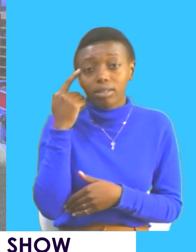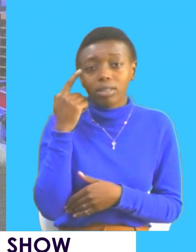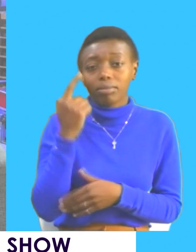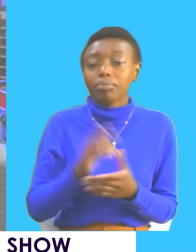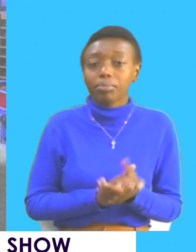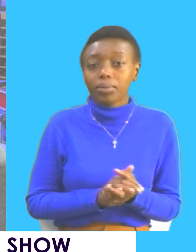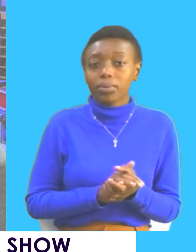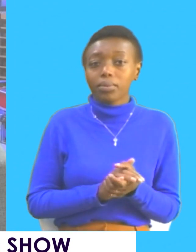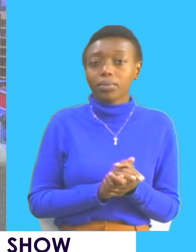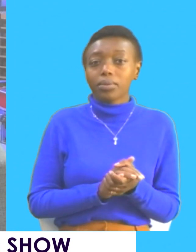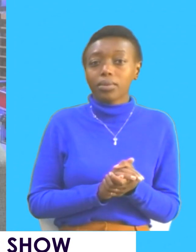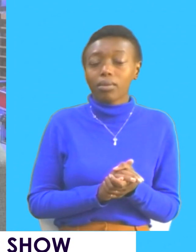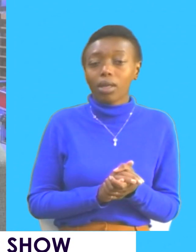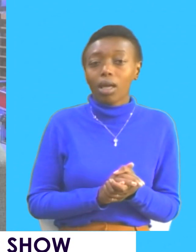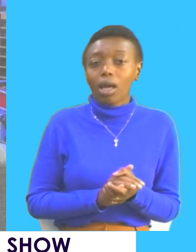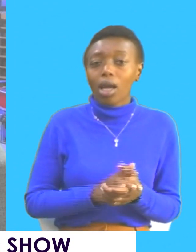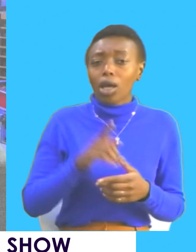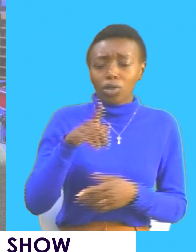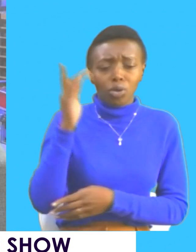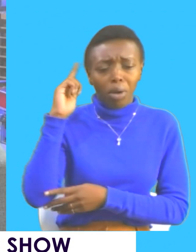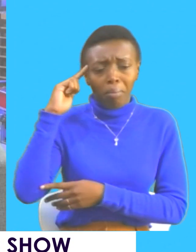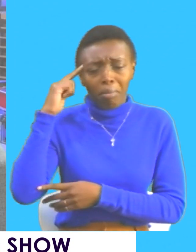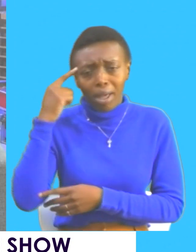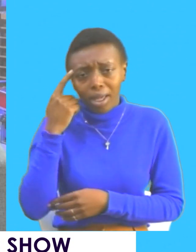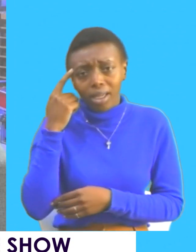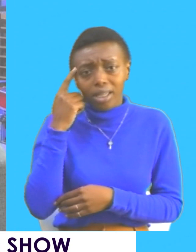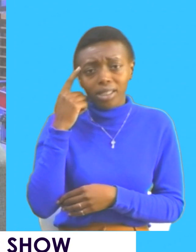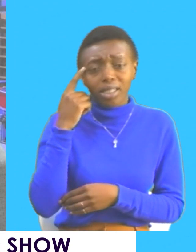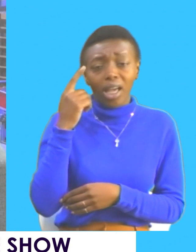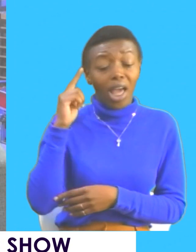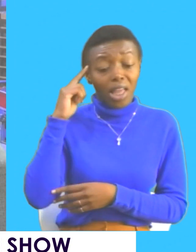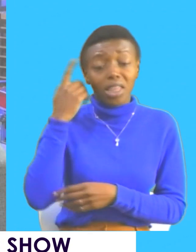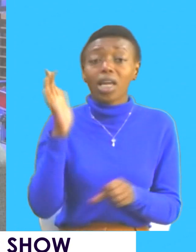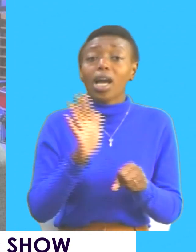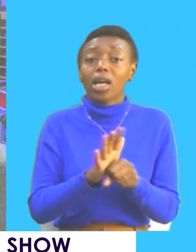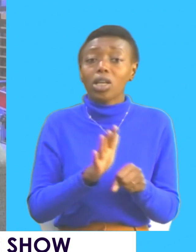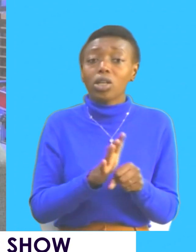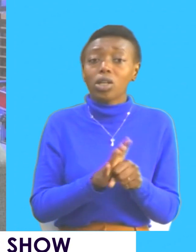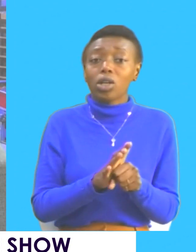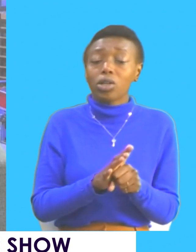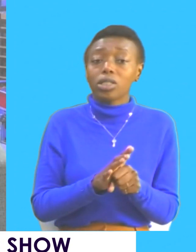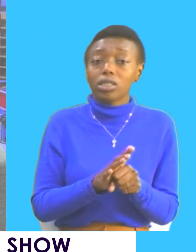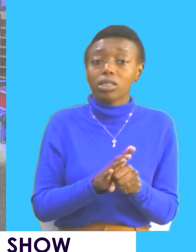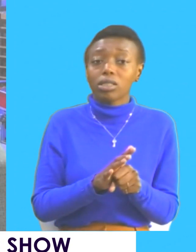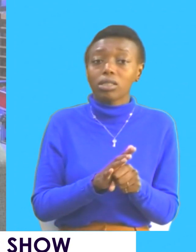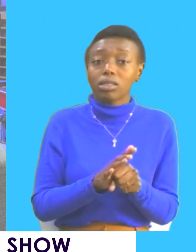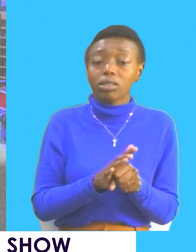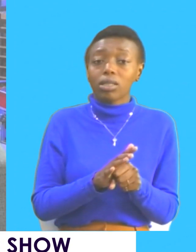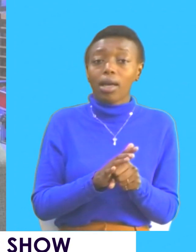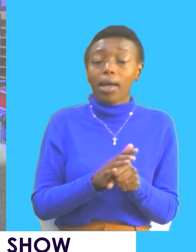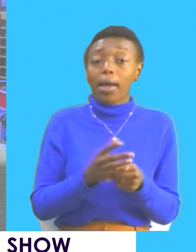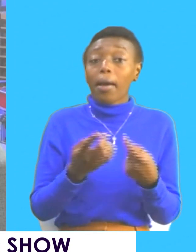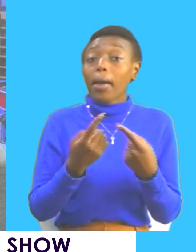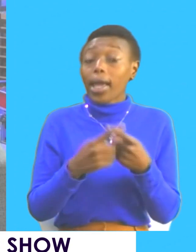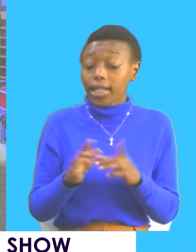legs, but your brain thinks for your legs? Your brain thinks of where your legs will go. The legs do the bigger bit,